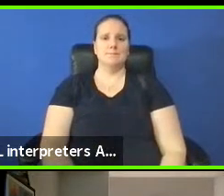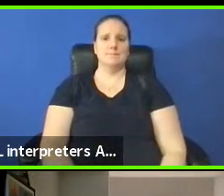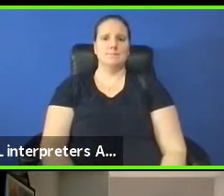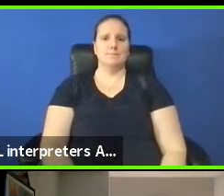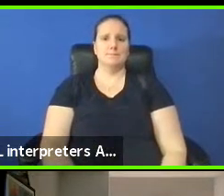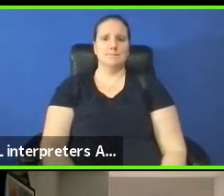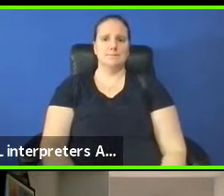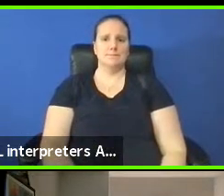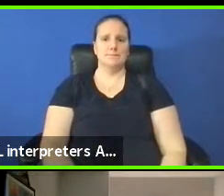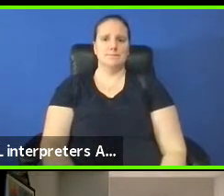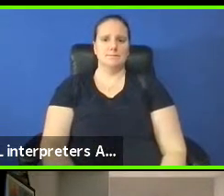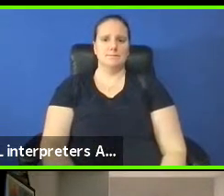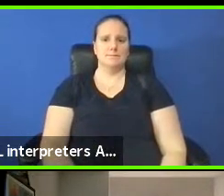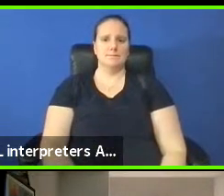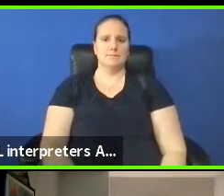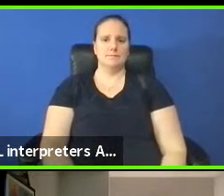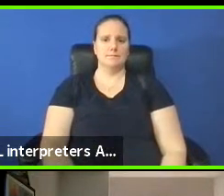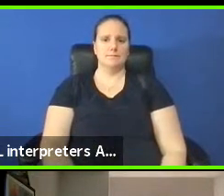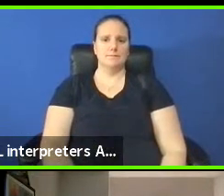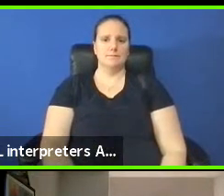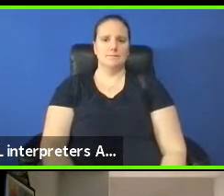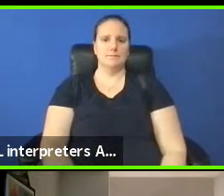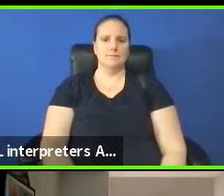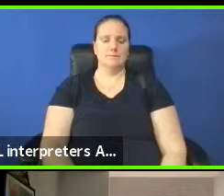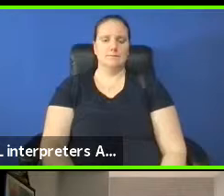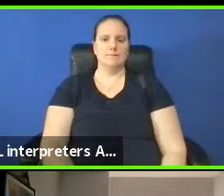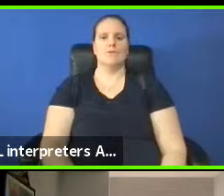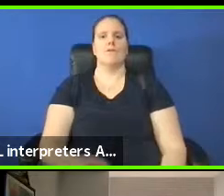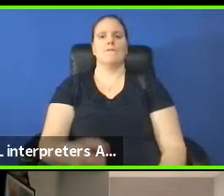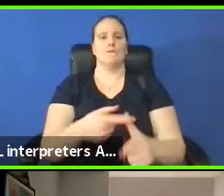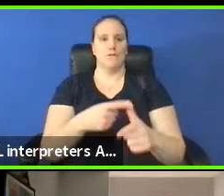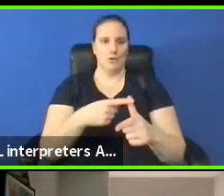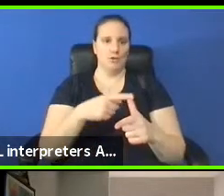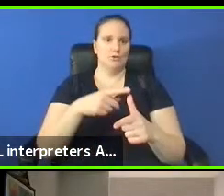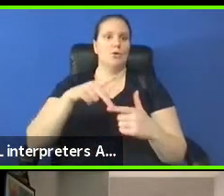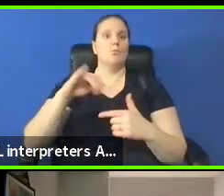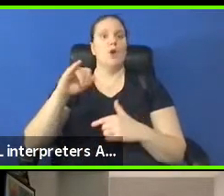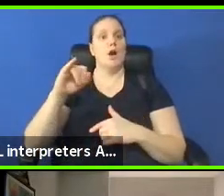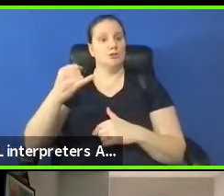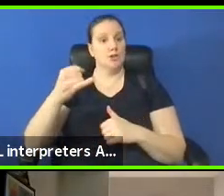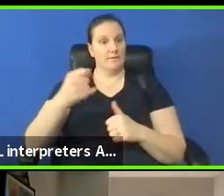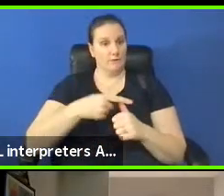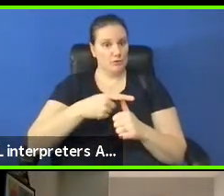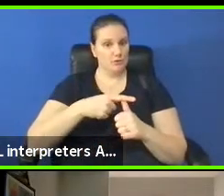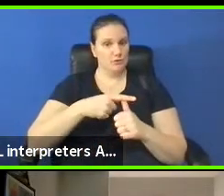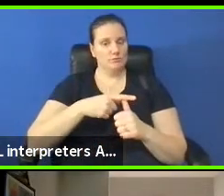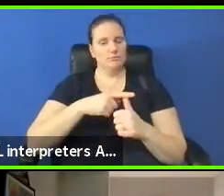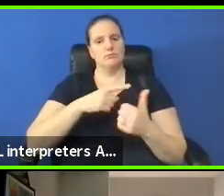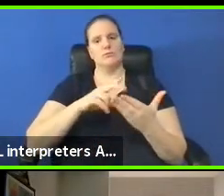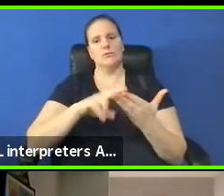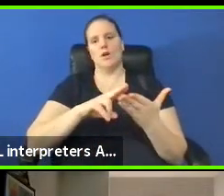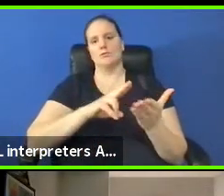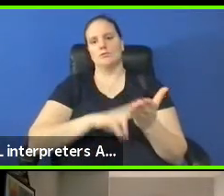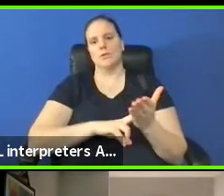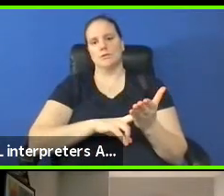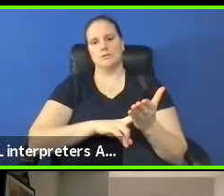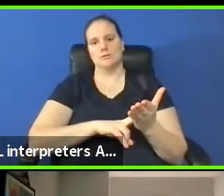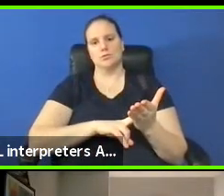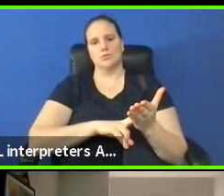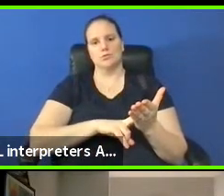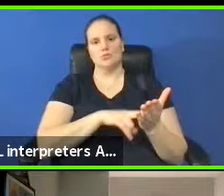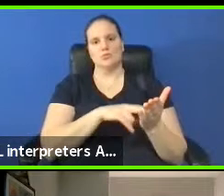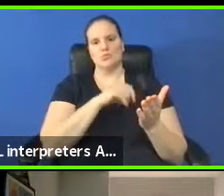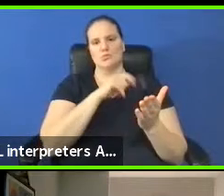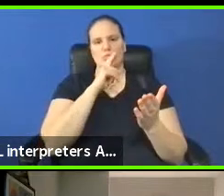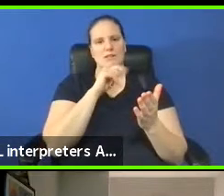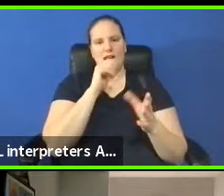So the first thing we have to do is we've got to get a project first. Contractors are generally not interested in